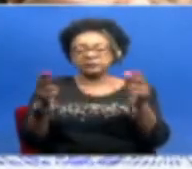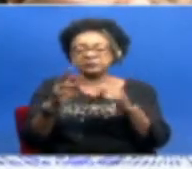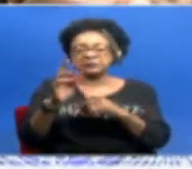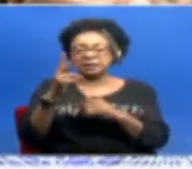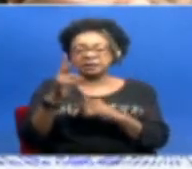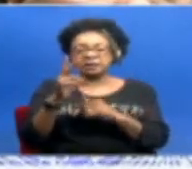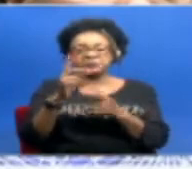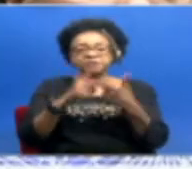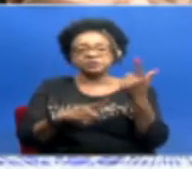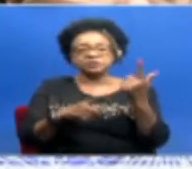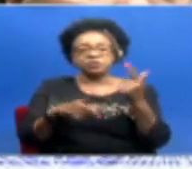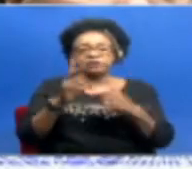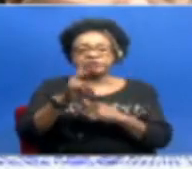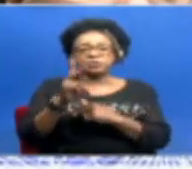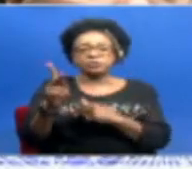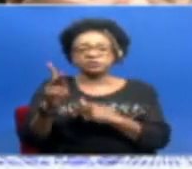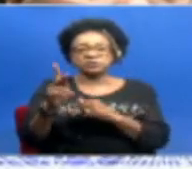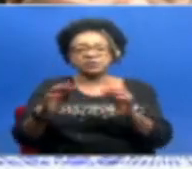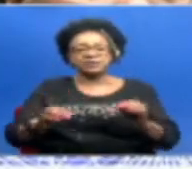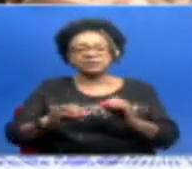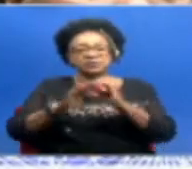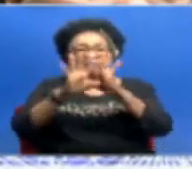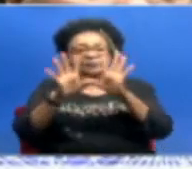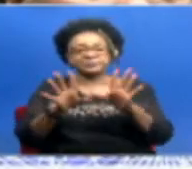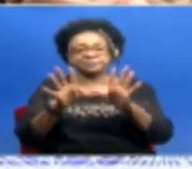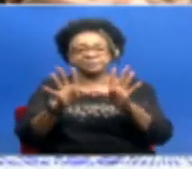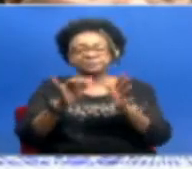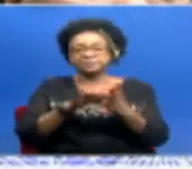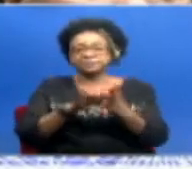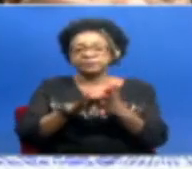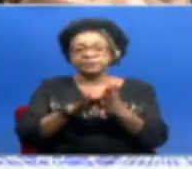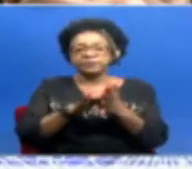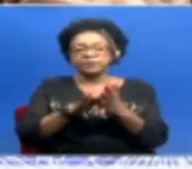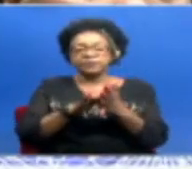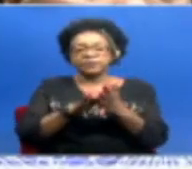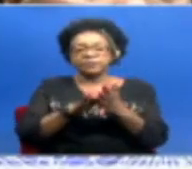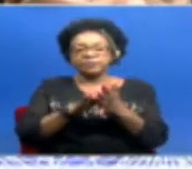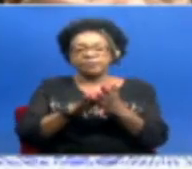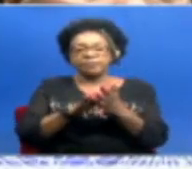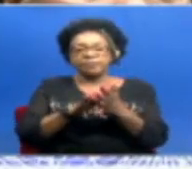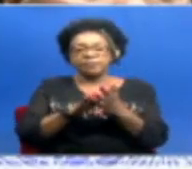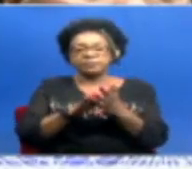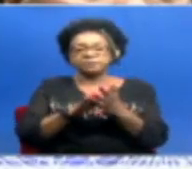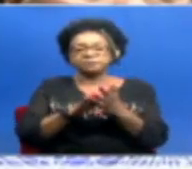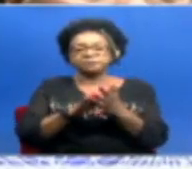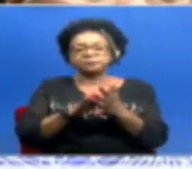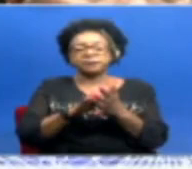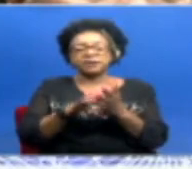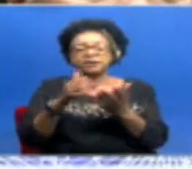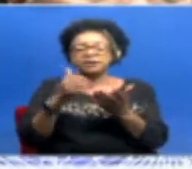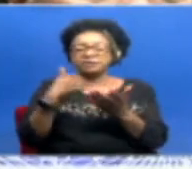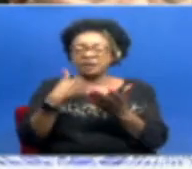regime, it is clear we are in a reckless race to the bottom.